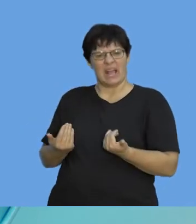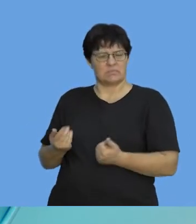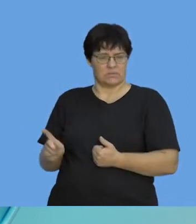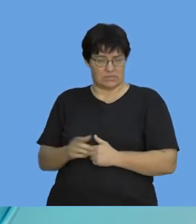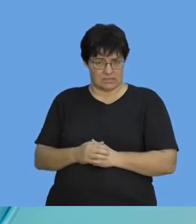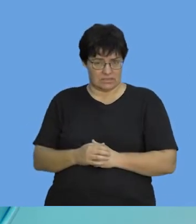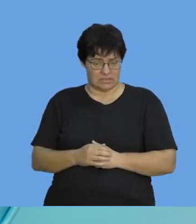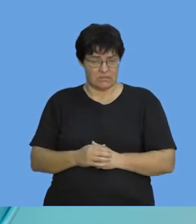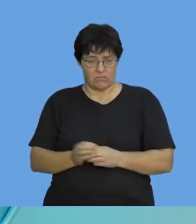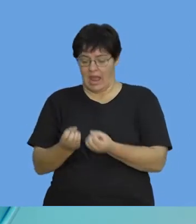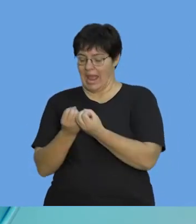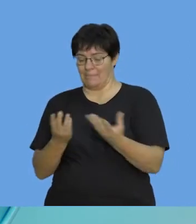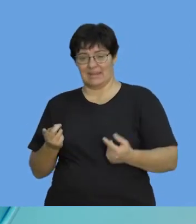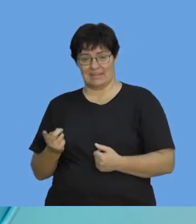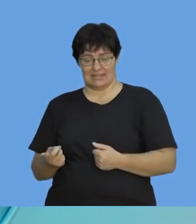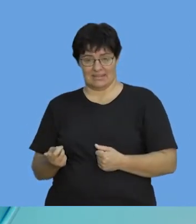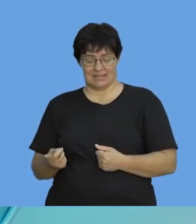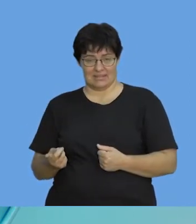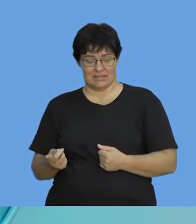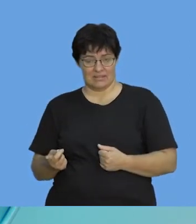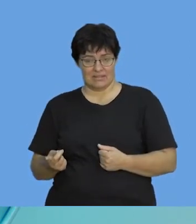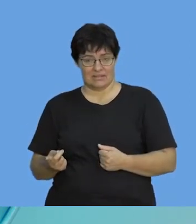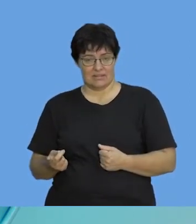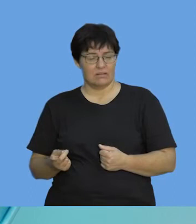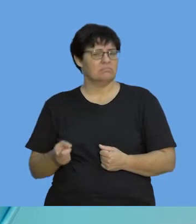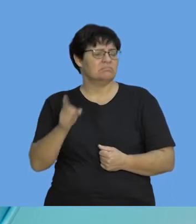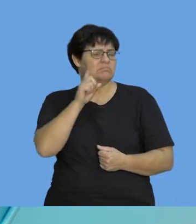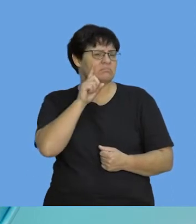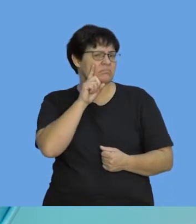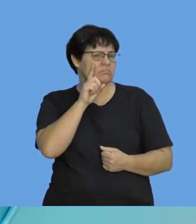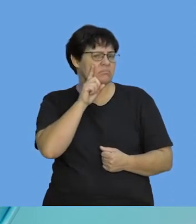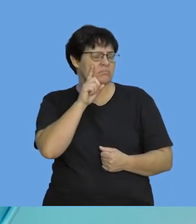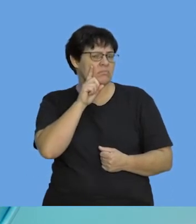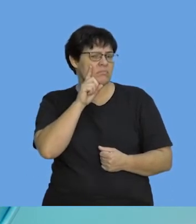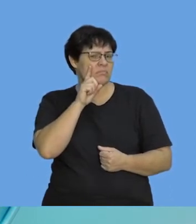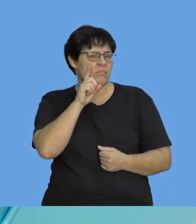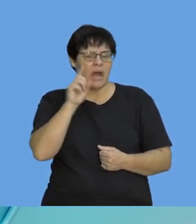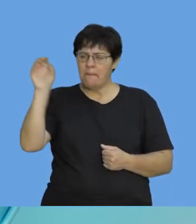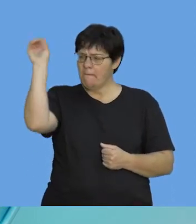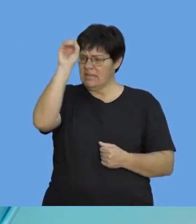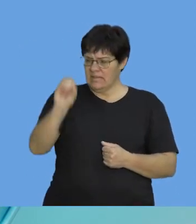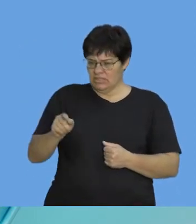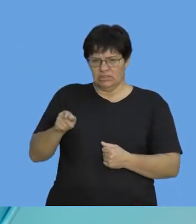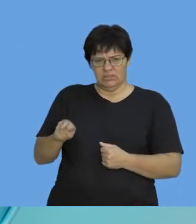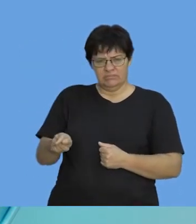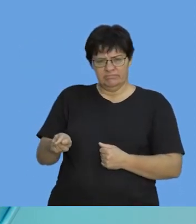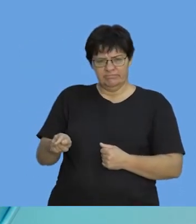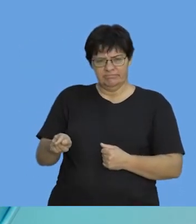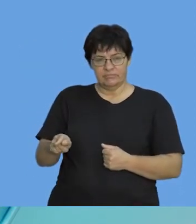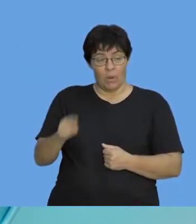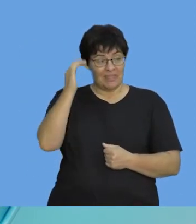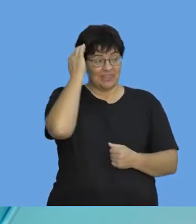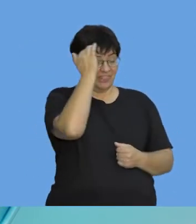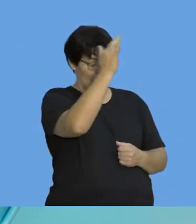far as the quantity. Then we want to check as to what percentage of the actual, of the theoretical